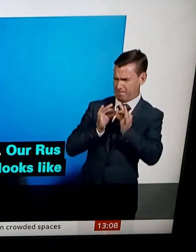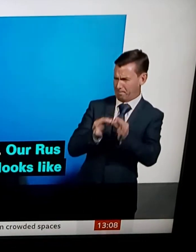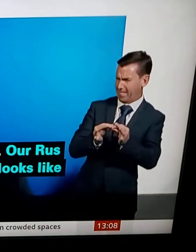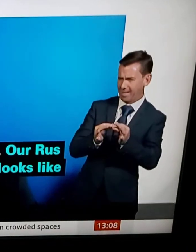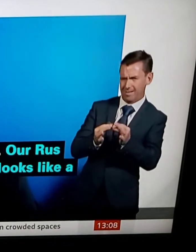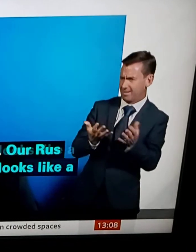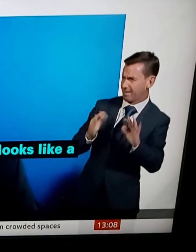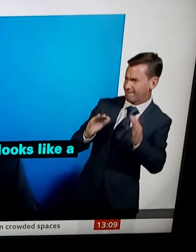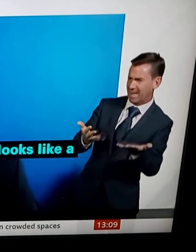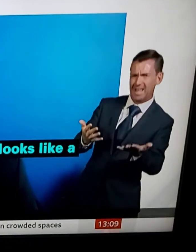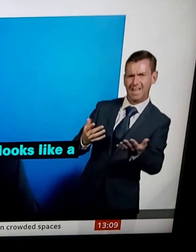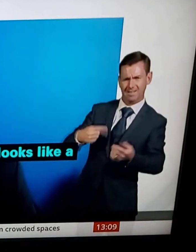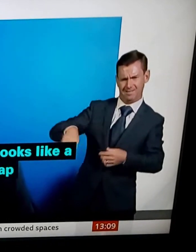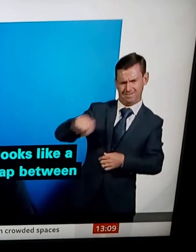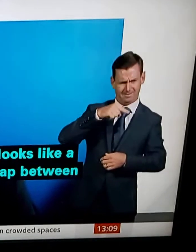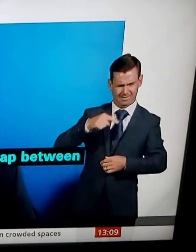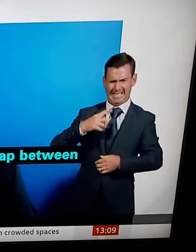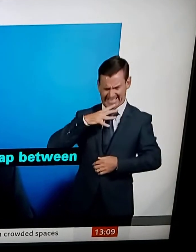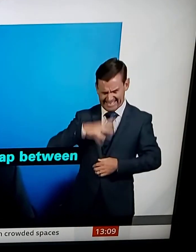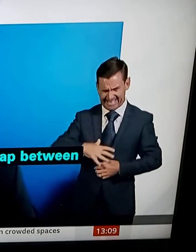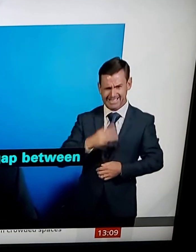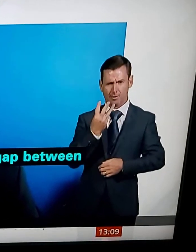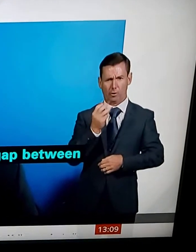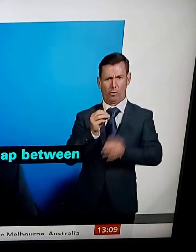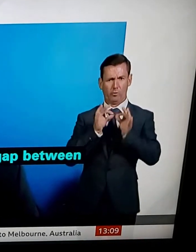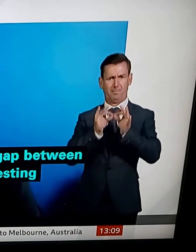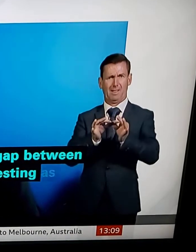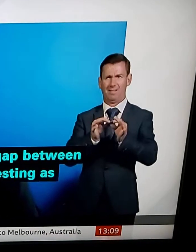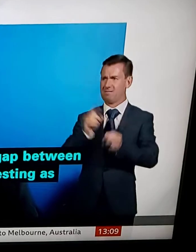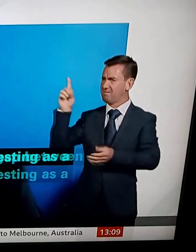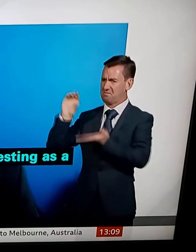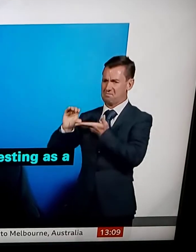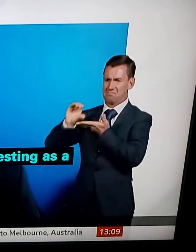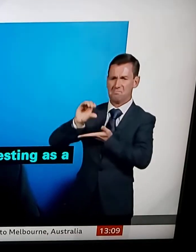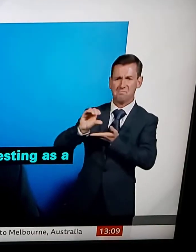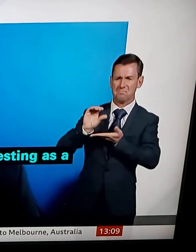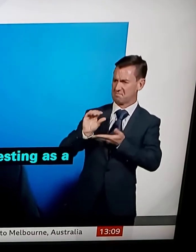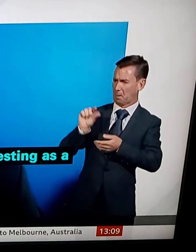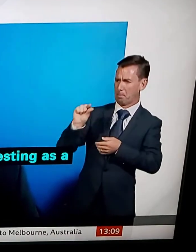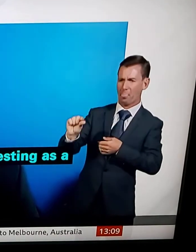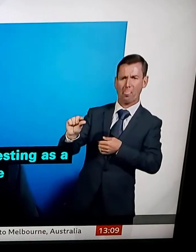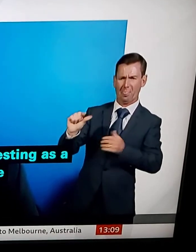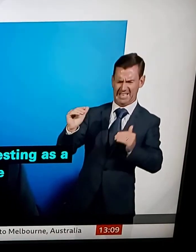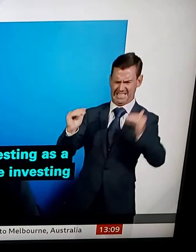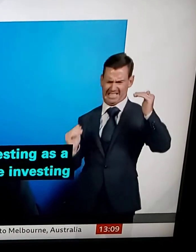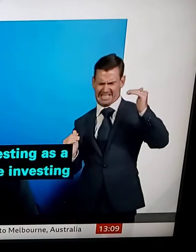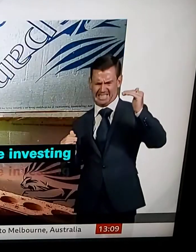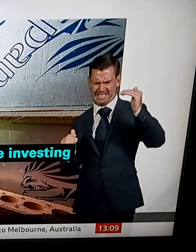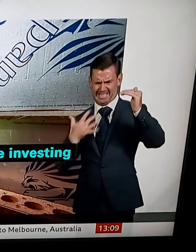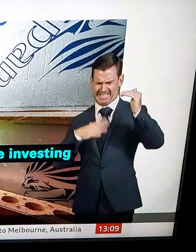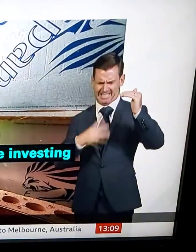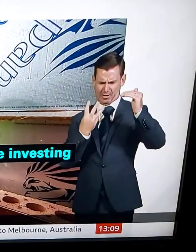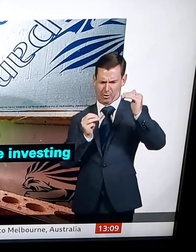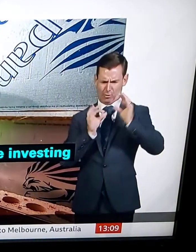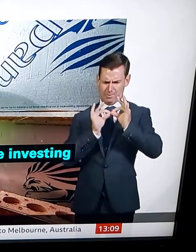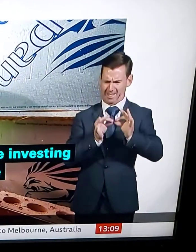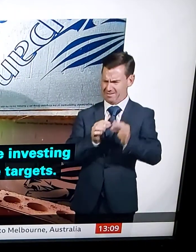in that time. So some big questions remain on the whole, and a really big deal today. Roger, Roger, thank you.